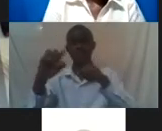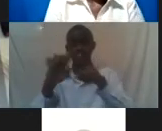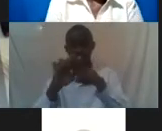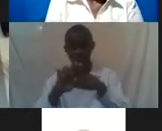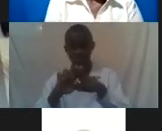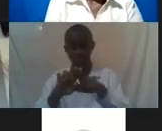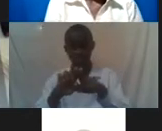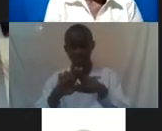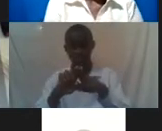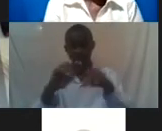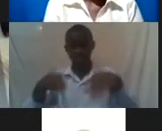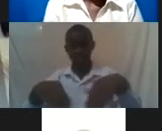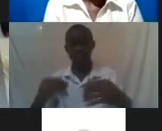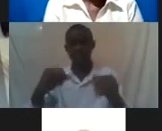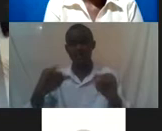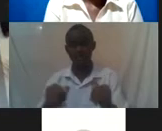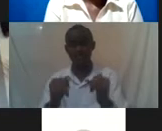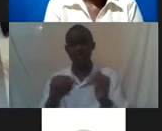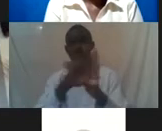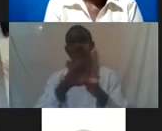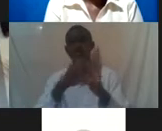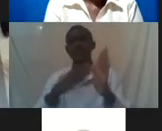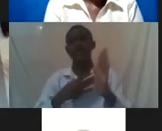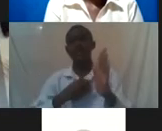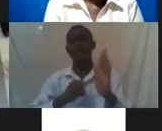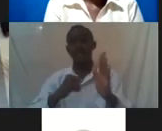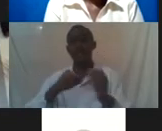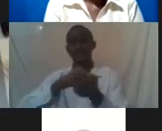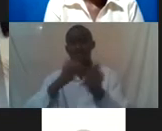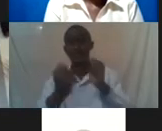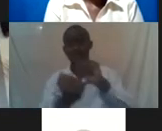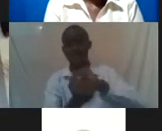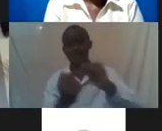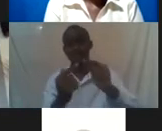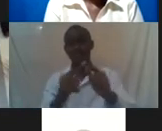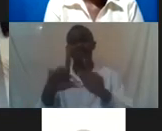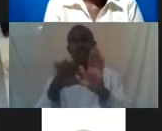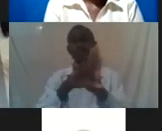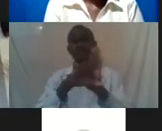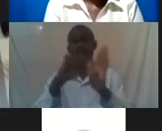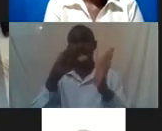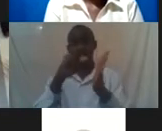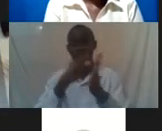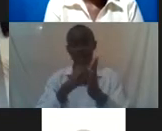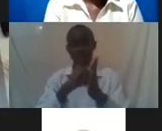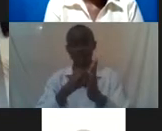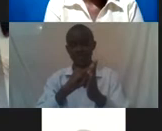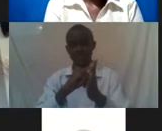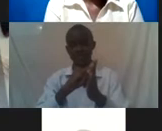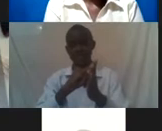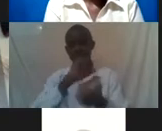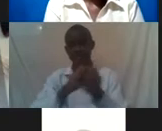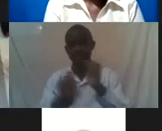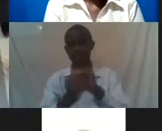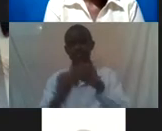new legislations and amendment to legislations that undermine devolution, and we